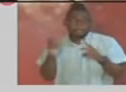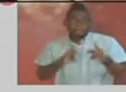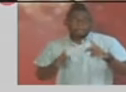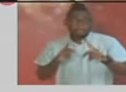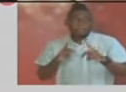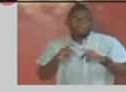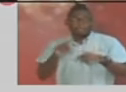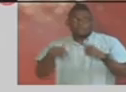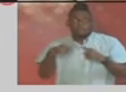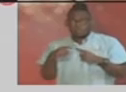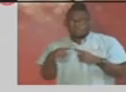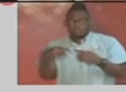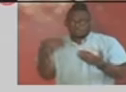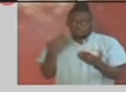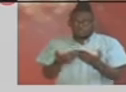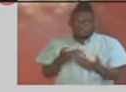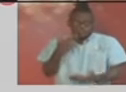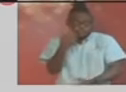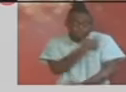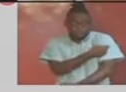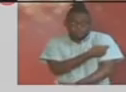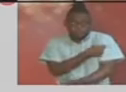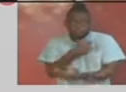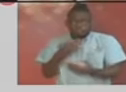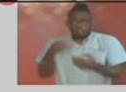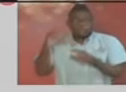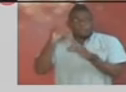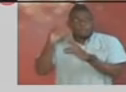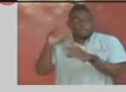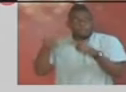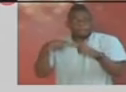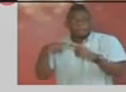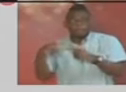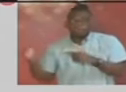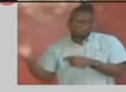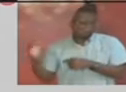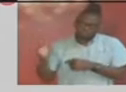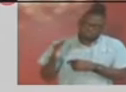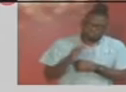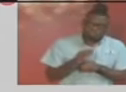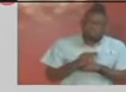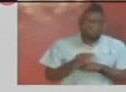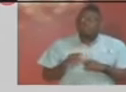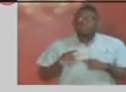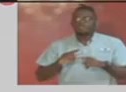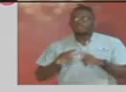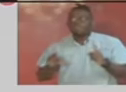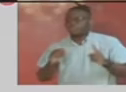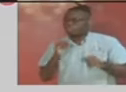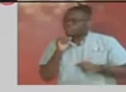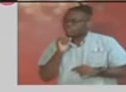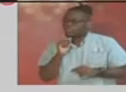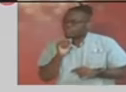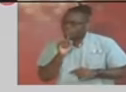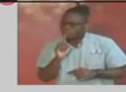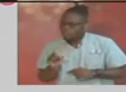do offer the vaccine, and that will get our rate up but we have no target in terms of a rate that we are looking for of the